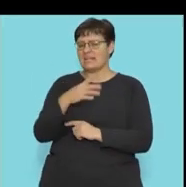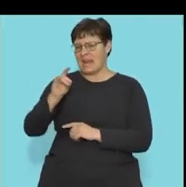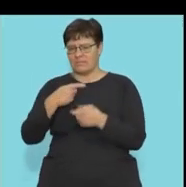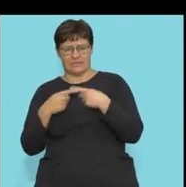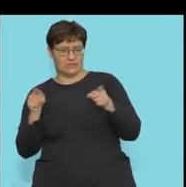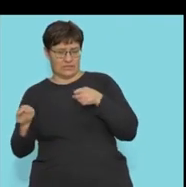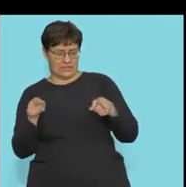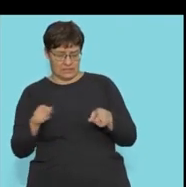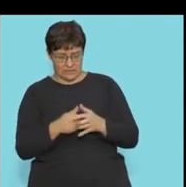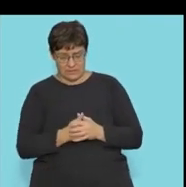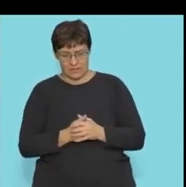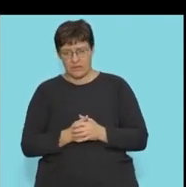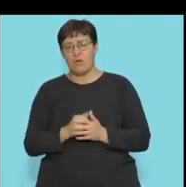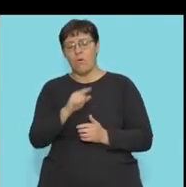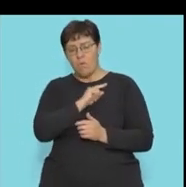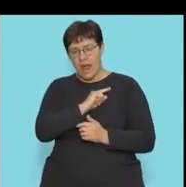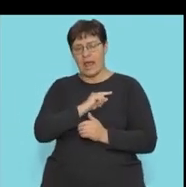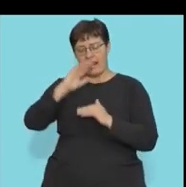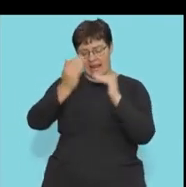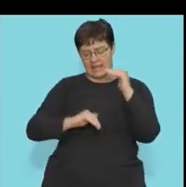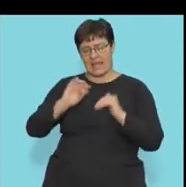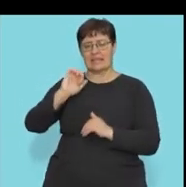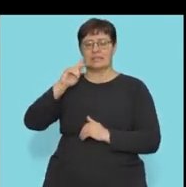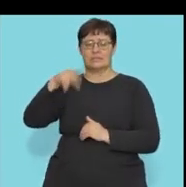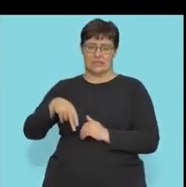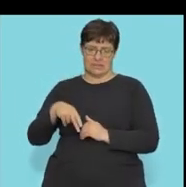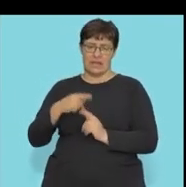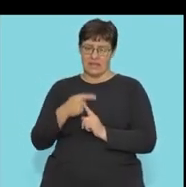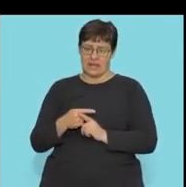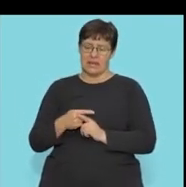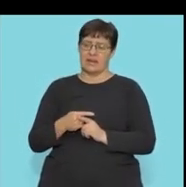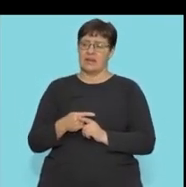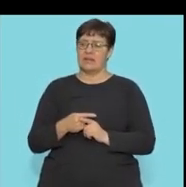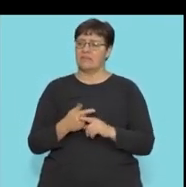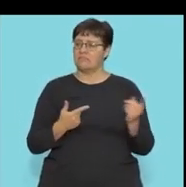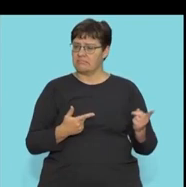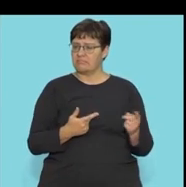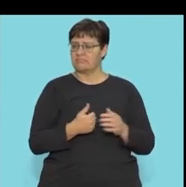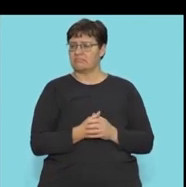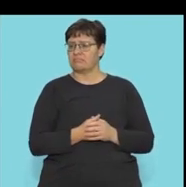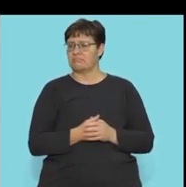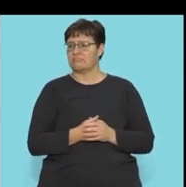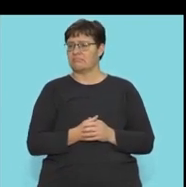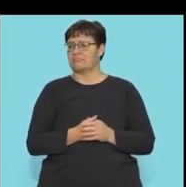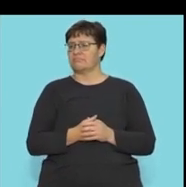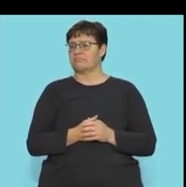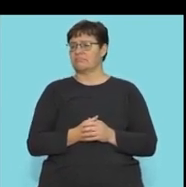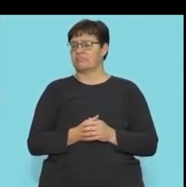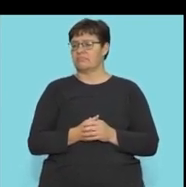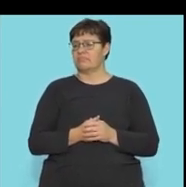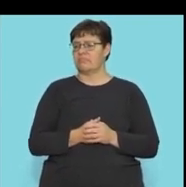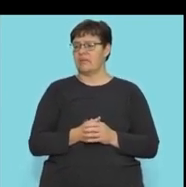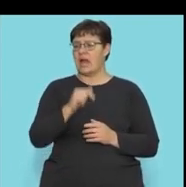and animals to produce less ATP than anaerobic respiration. Aerobic